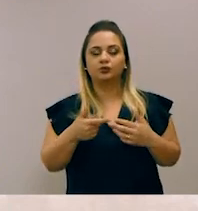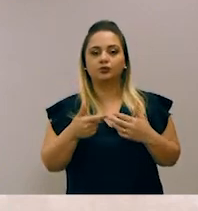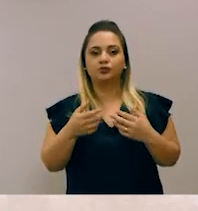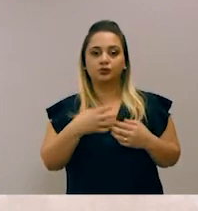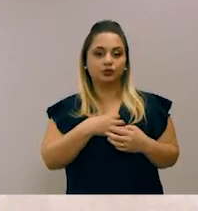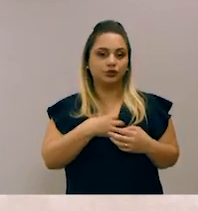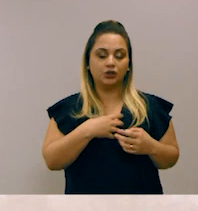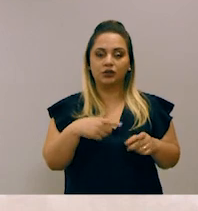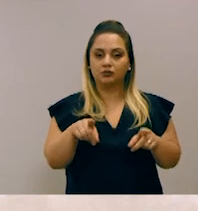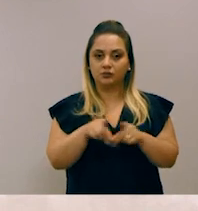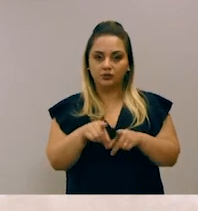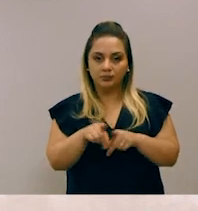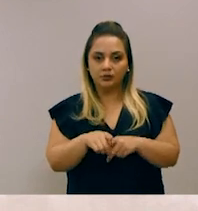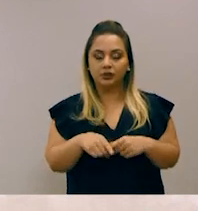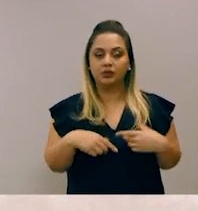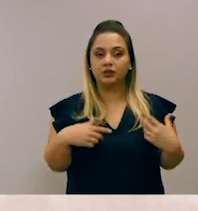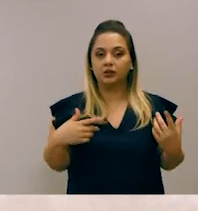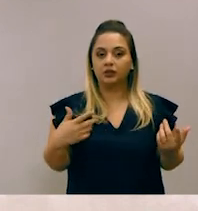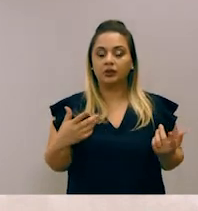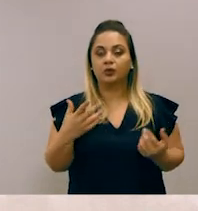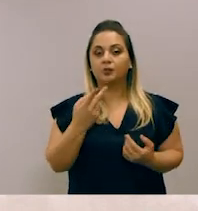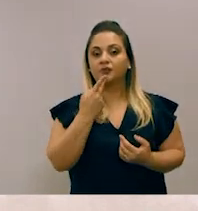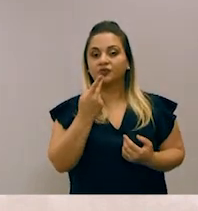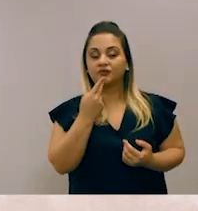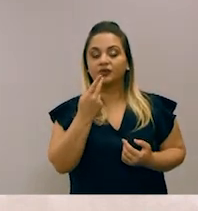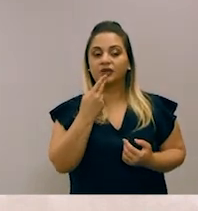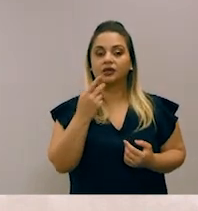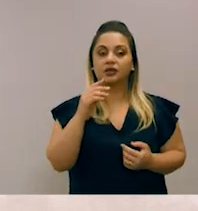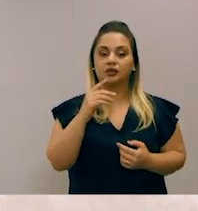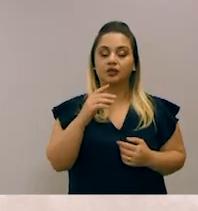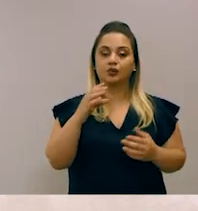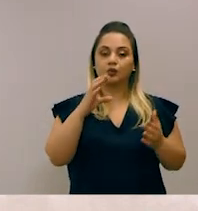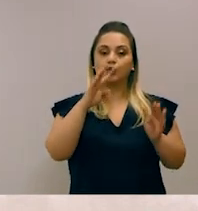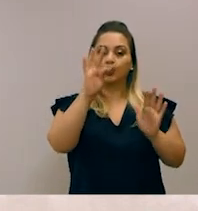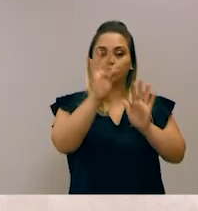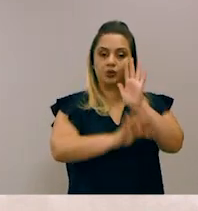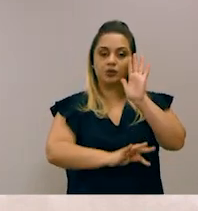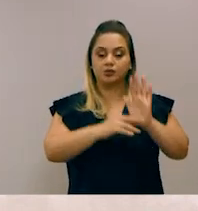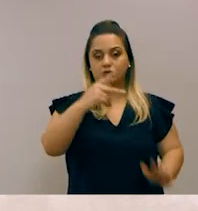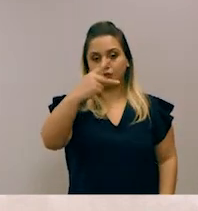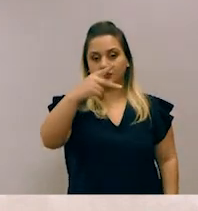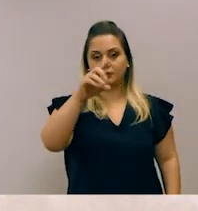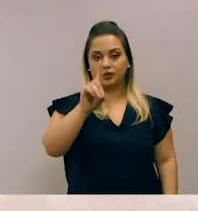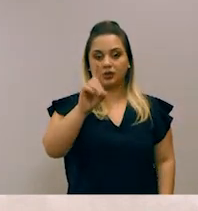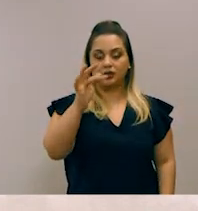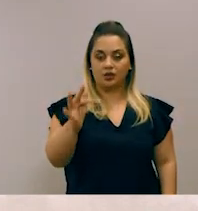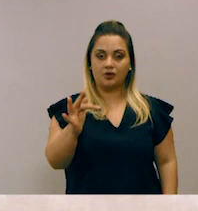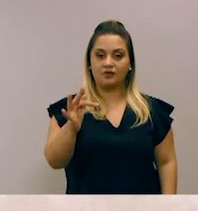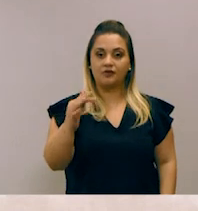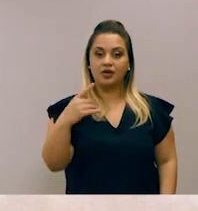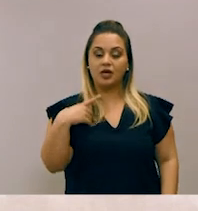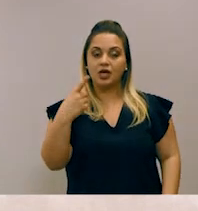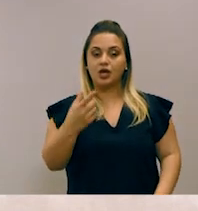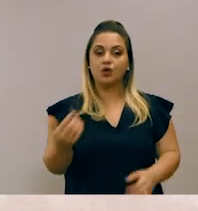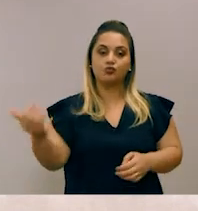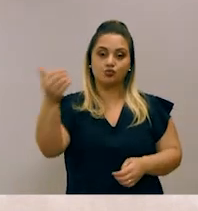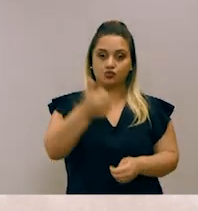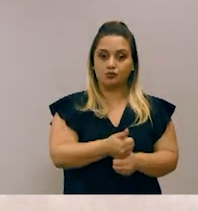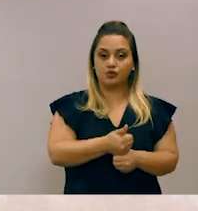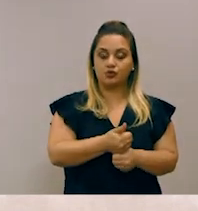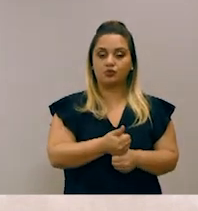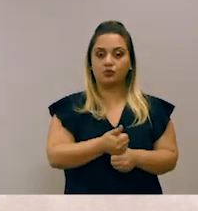system and then do the upload. As I said, the text that comes in the PDF file is